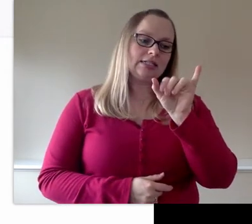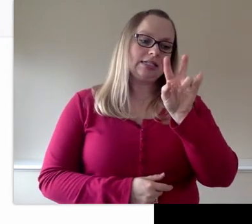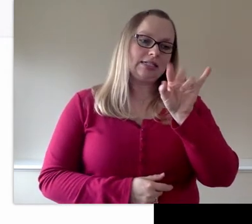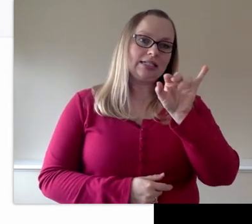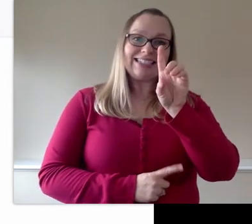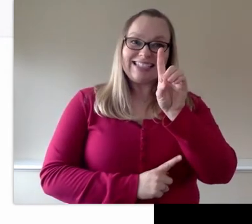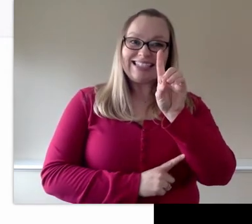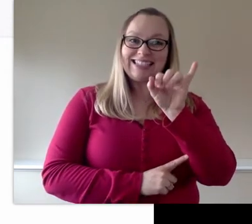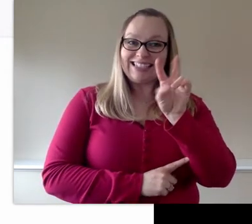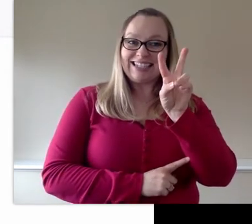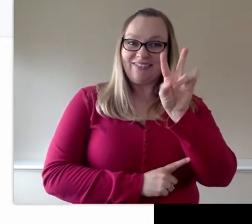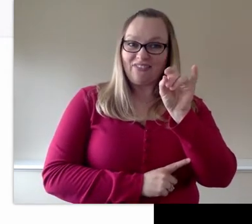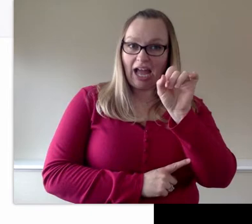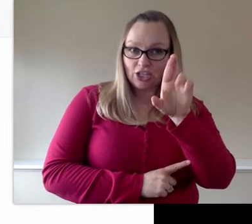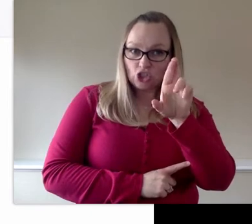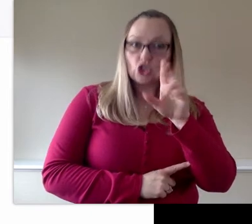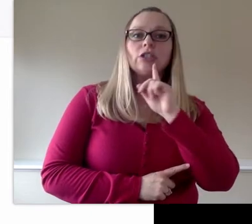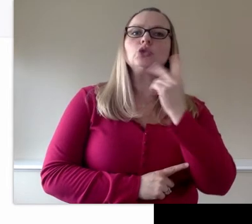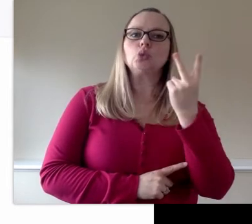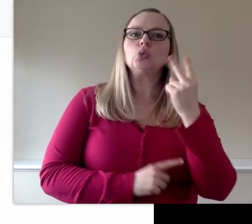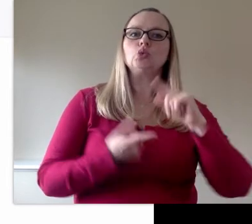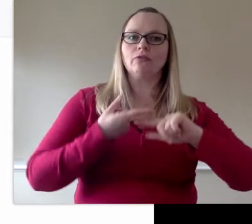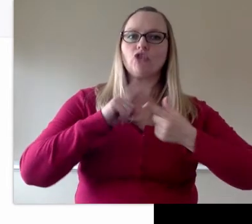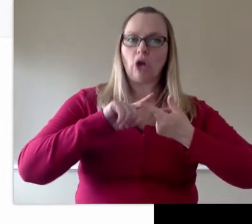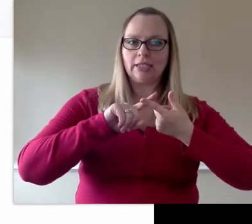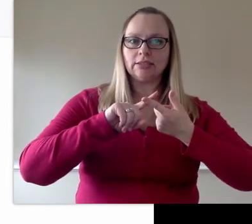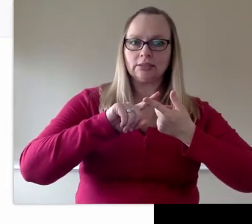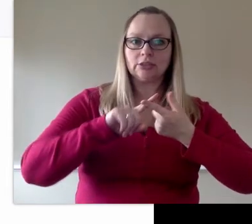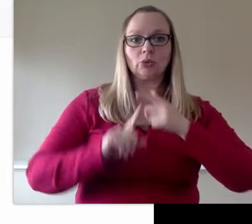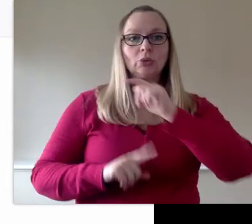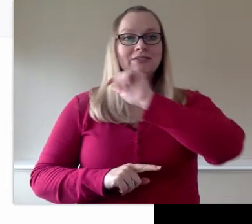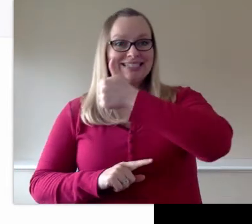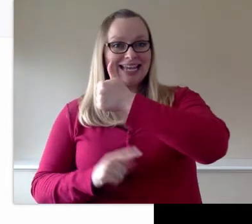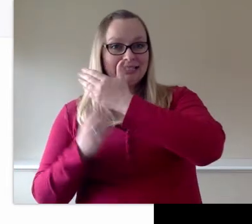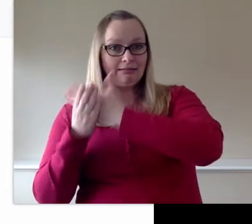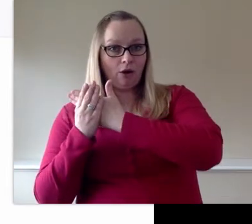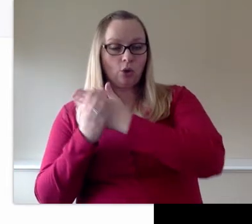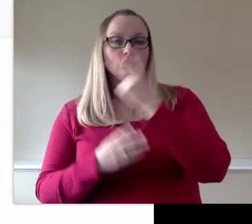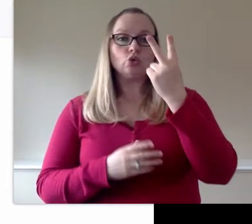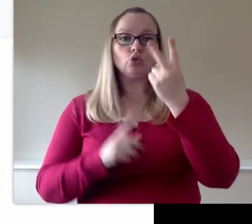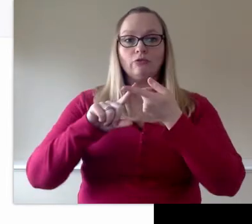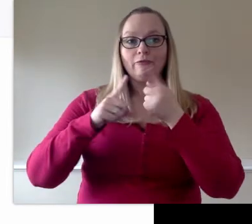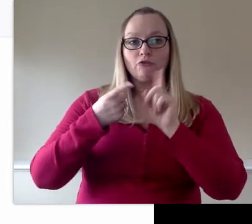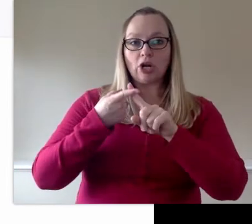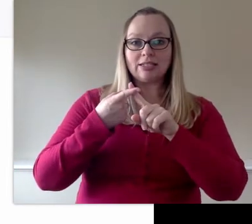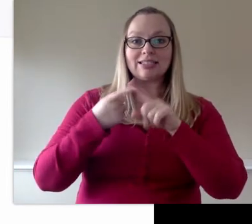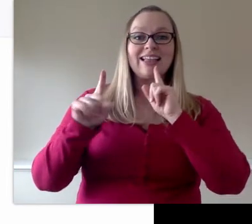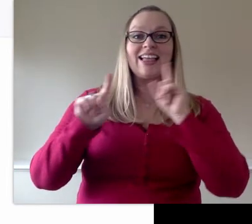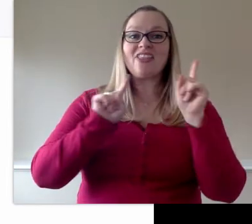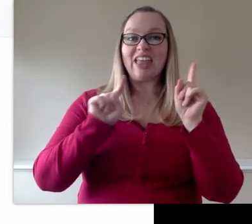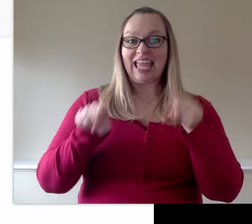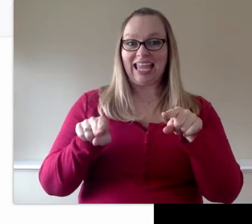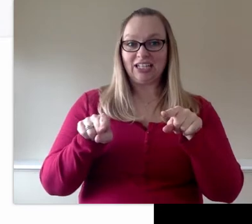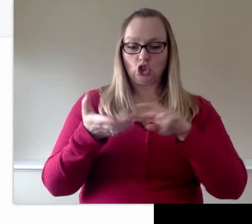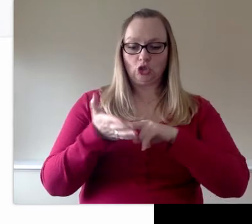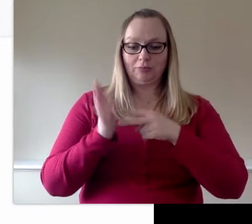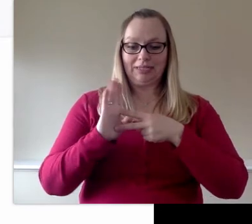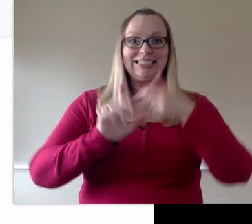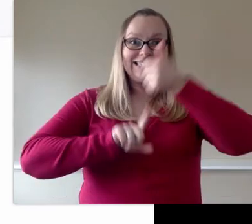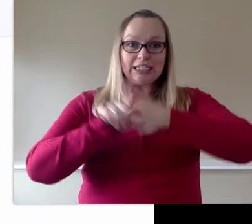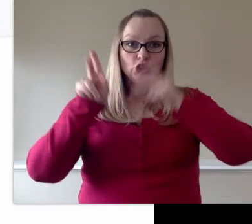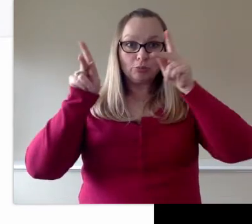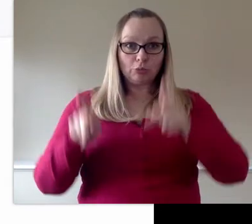it into. So we have 10 tacos, 2 friends, and the quotient, or the answer, is that each person gets